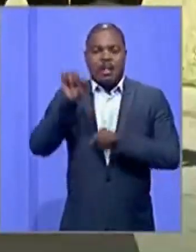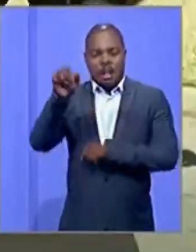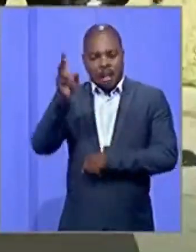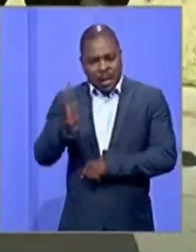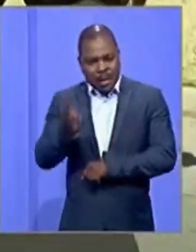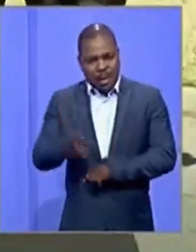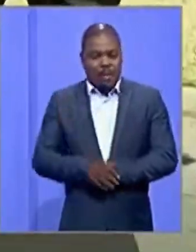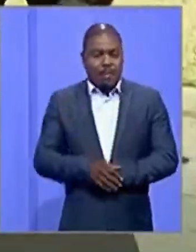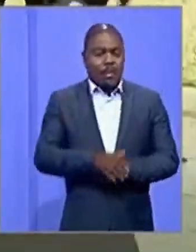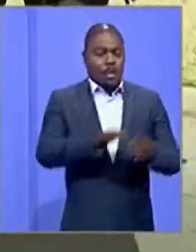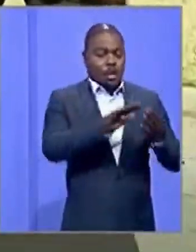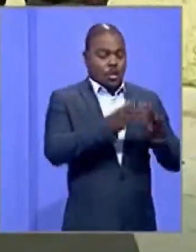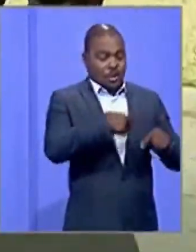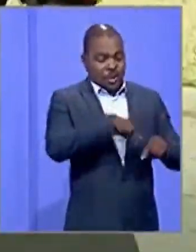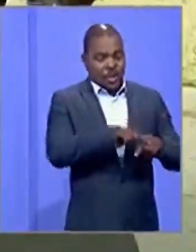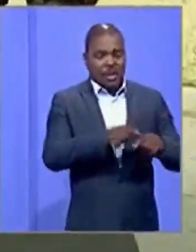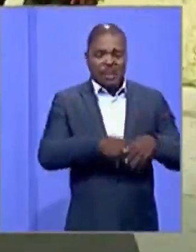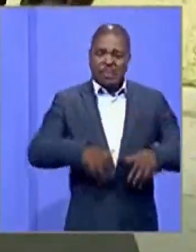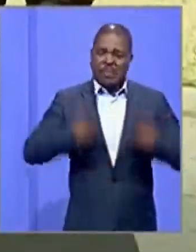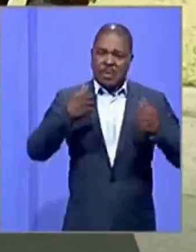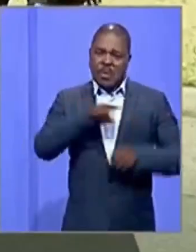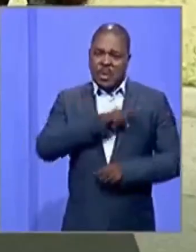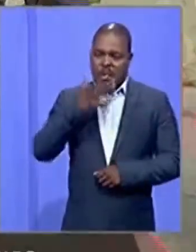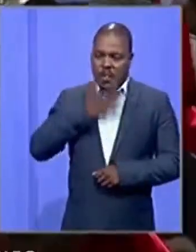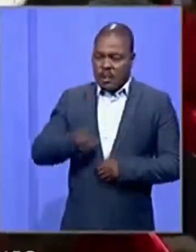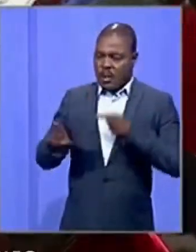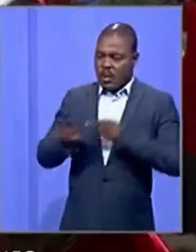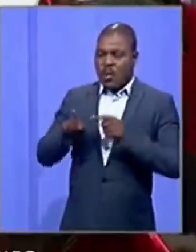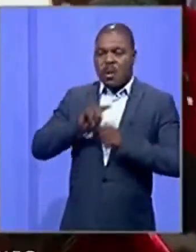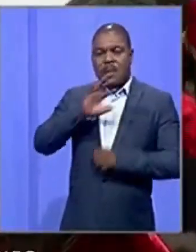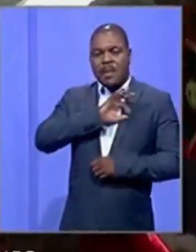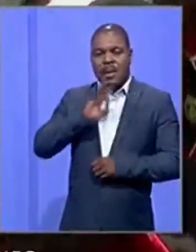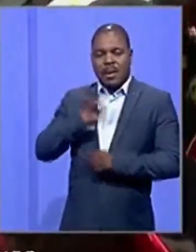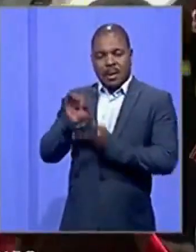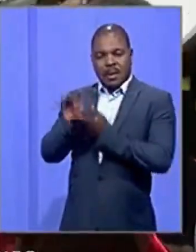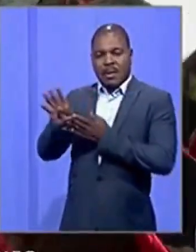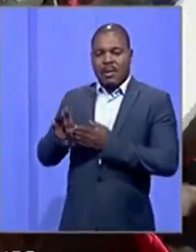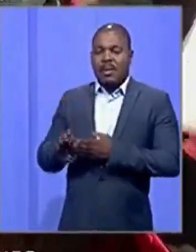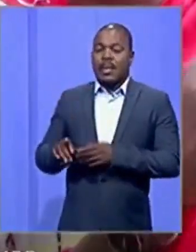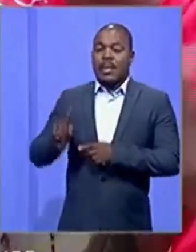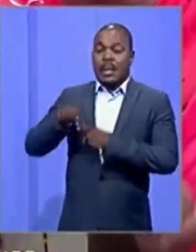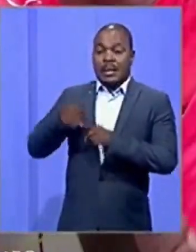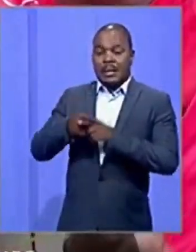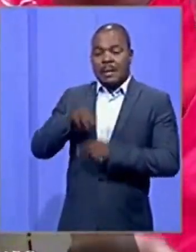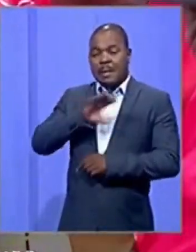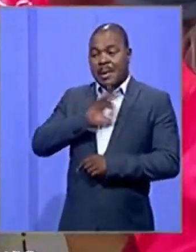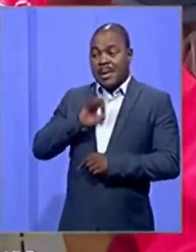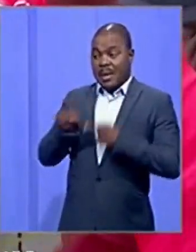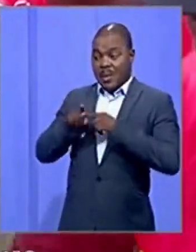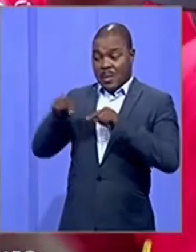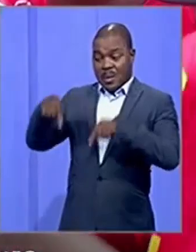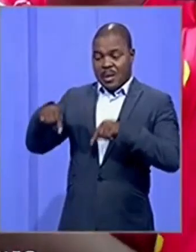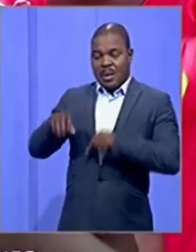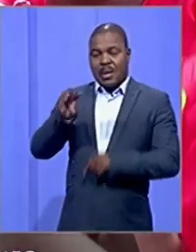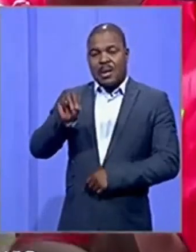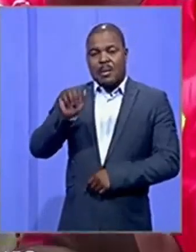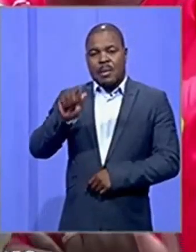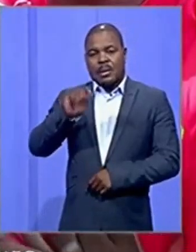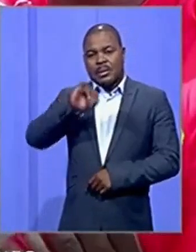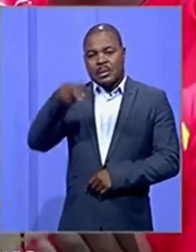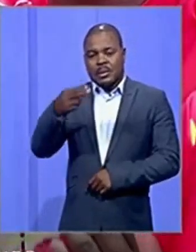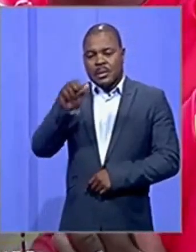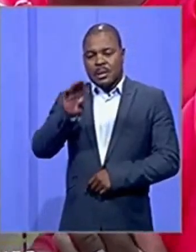ba halefileng ba batla hore Ramotse a hatiswe koseng executive mayor o wa mo matjhabeng a se nnete ntho e